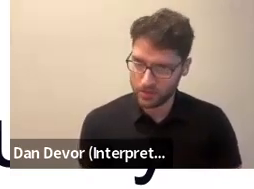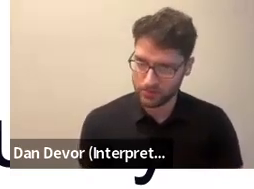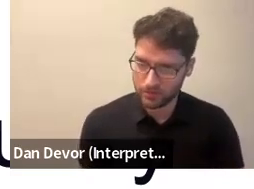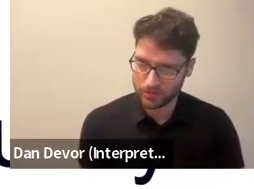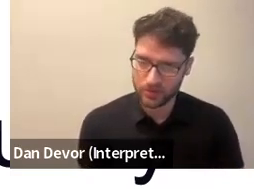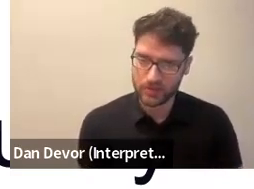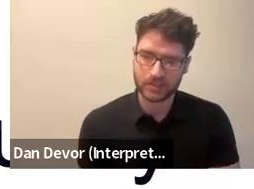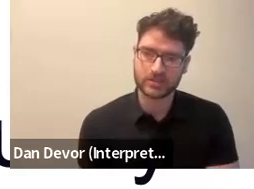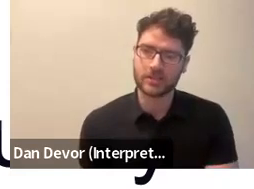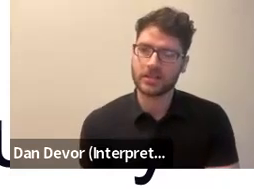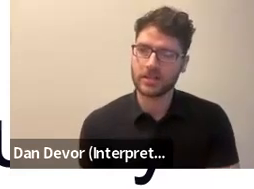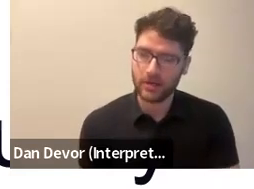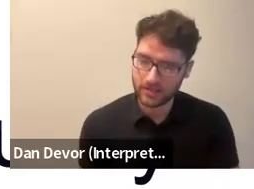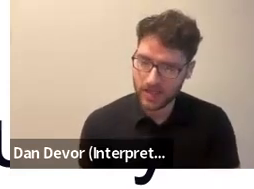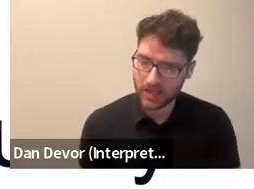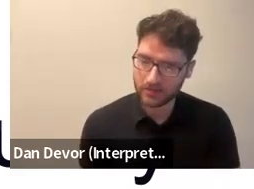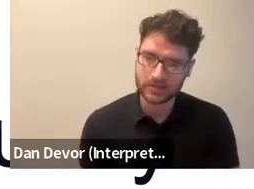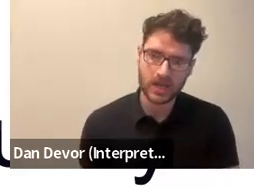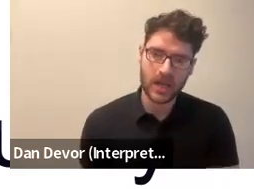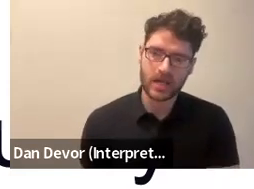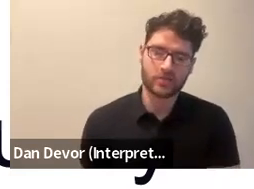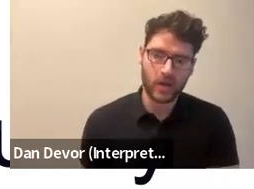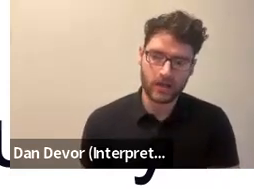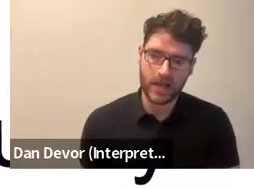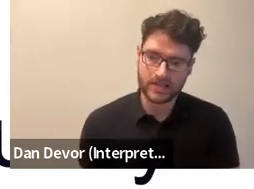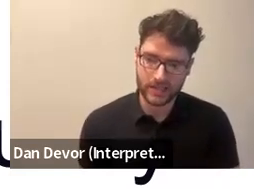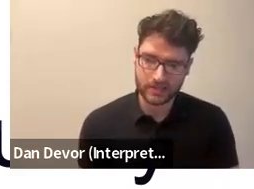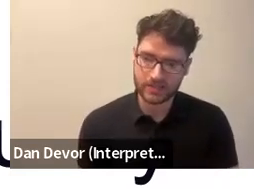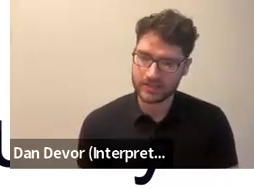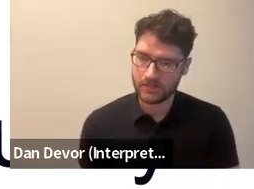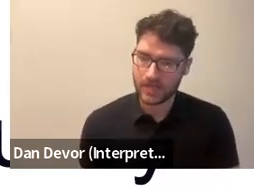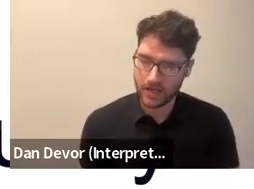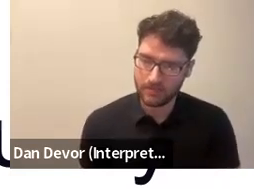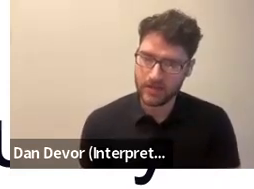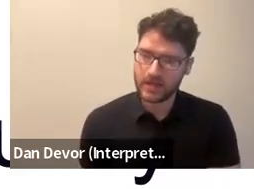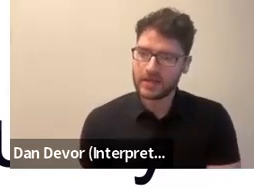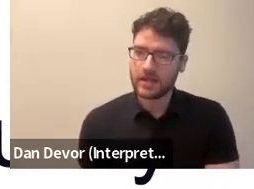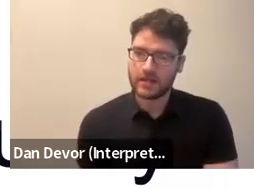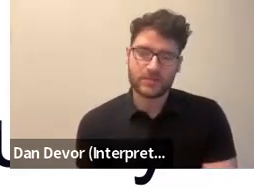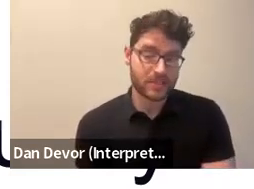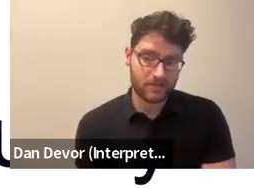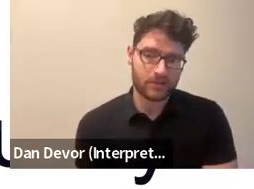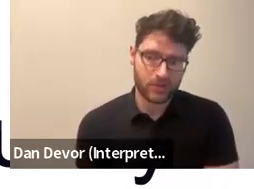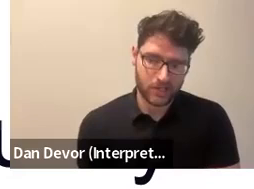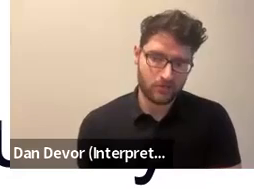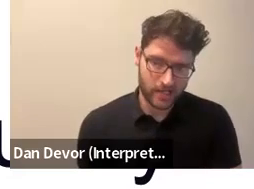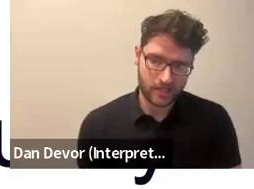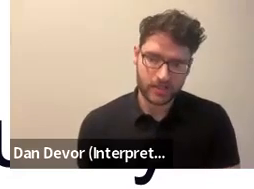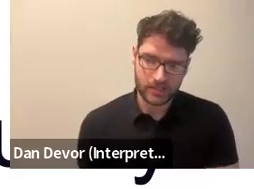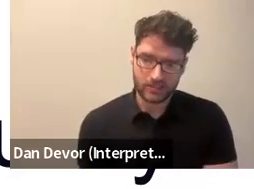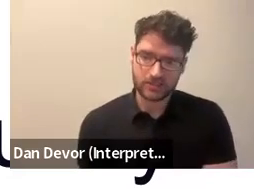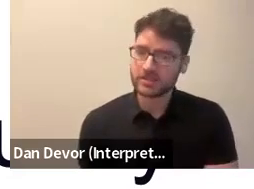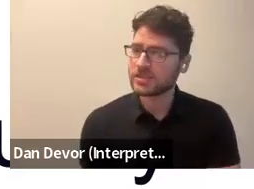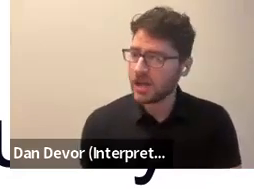bilingual bimodal approach, where you teach American Sign Language as well as English at the same time, specifically reading and